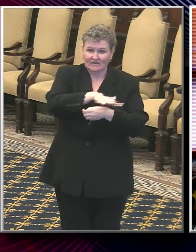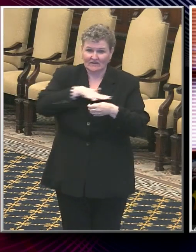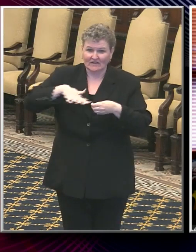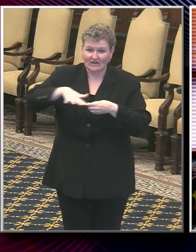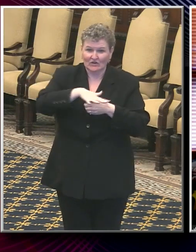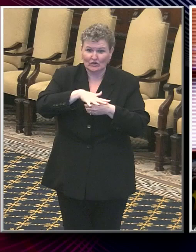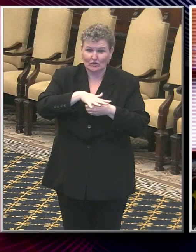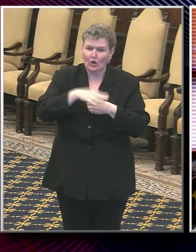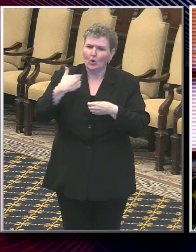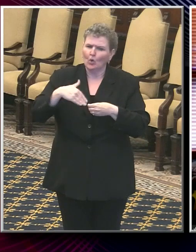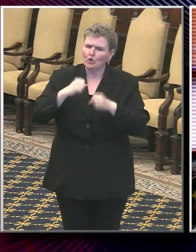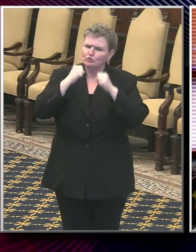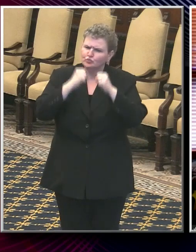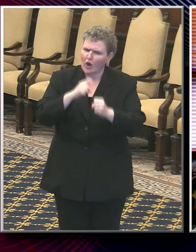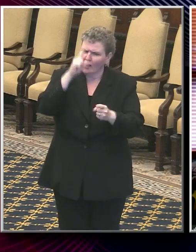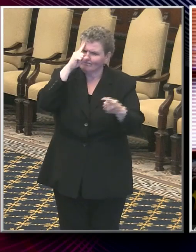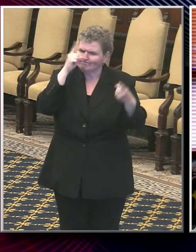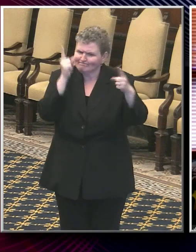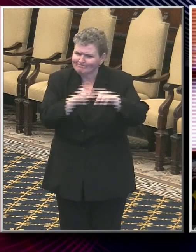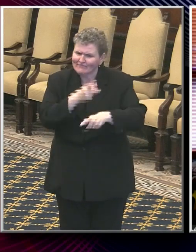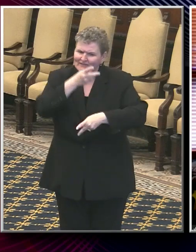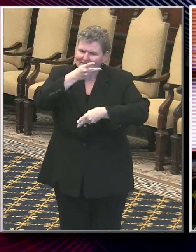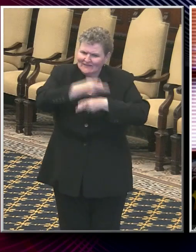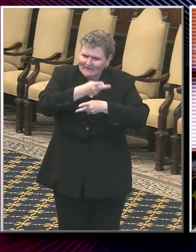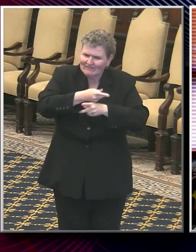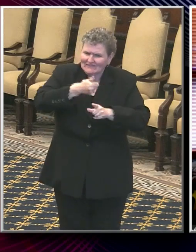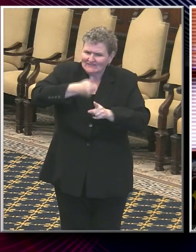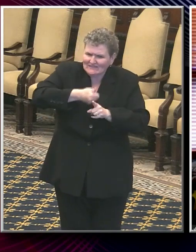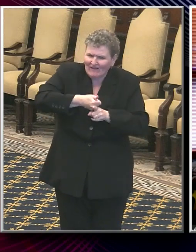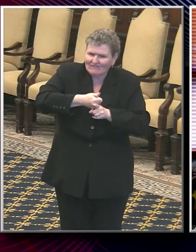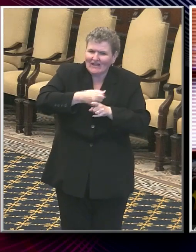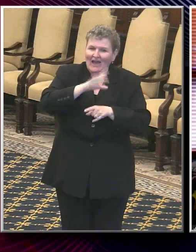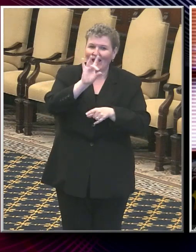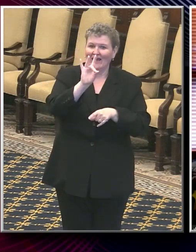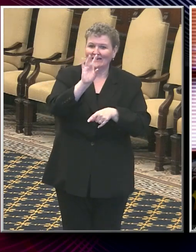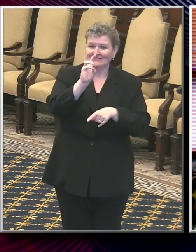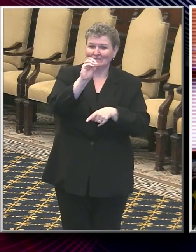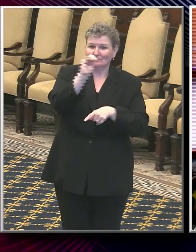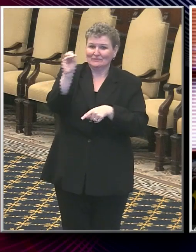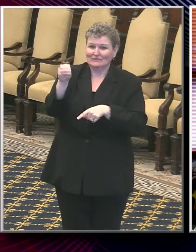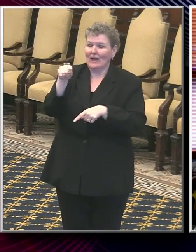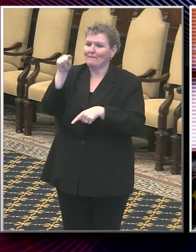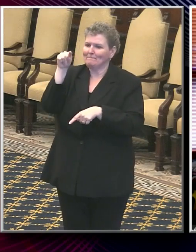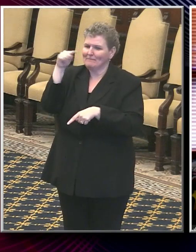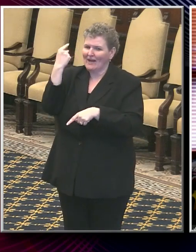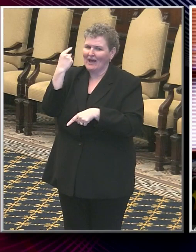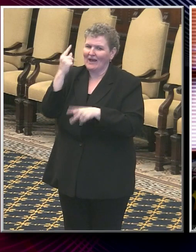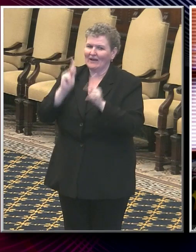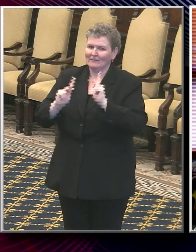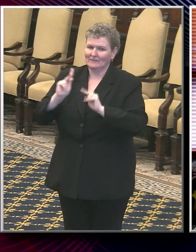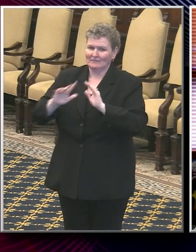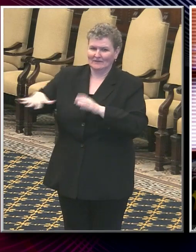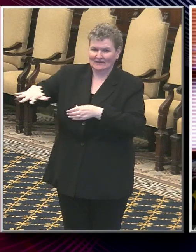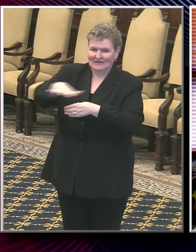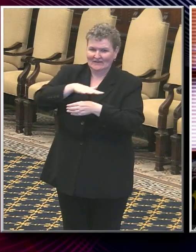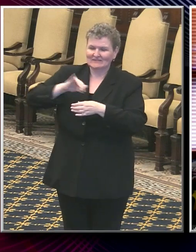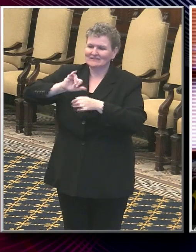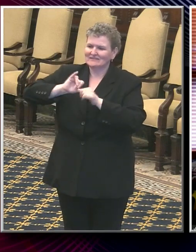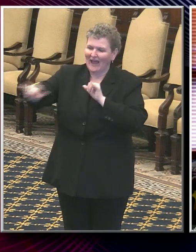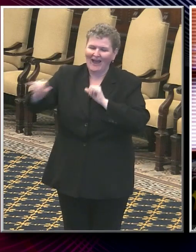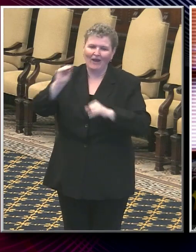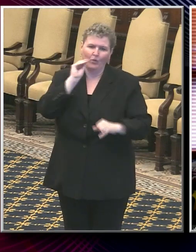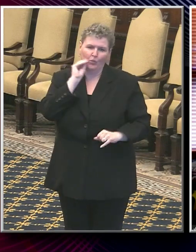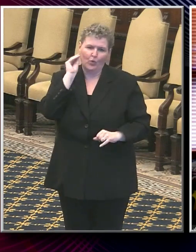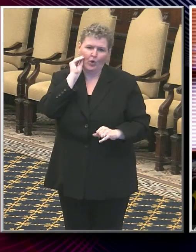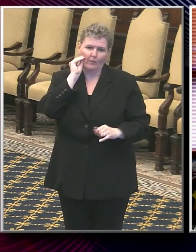public health precautions. 86% of Black residents surveyed believe that it is important to stay at home, minimize social contact with others, and